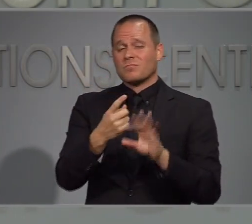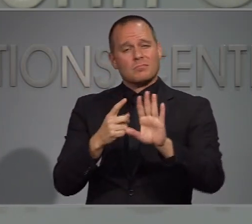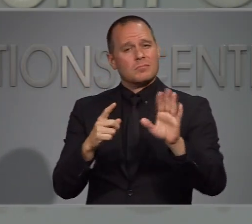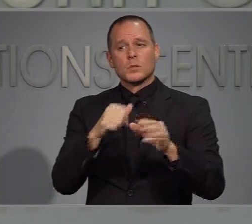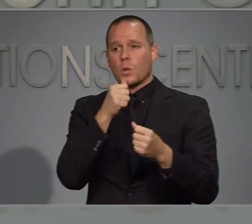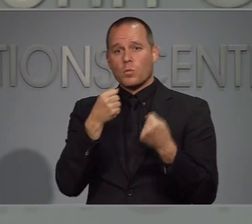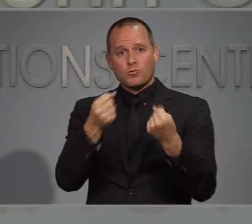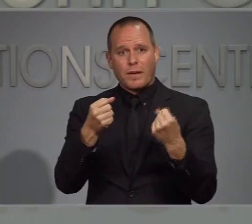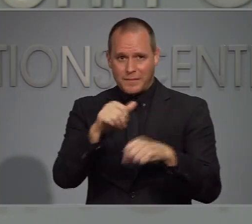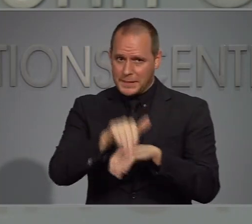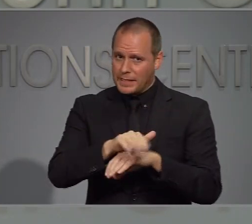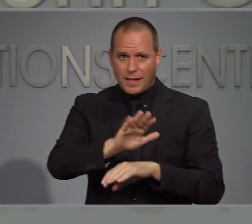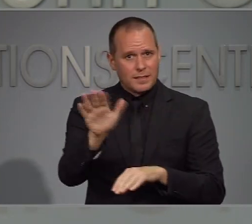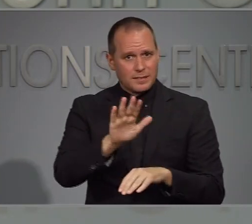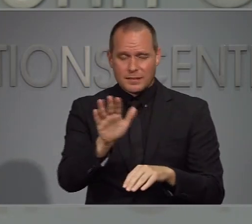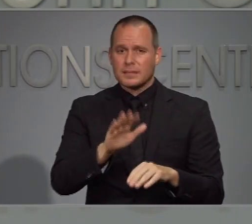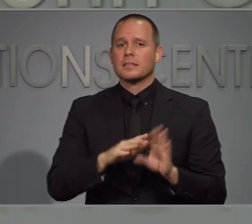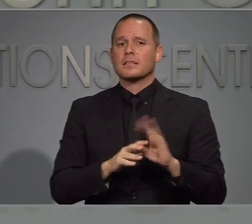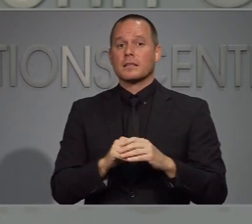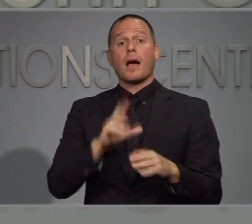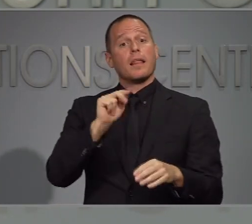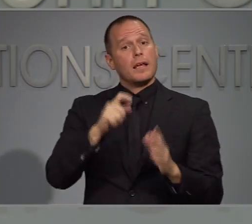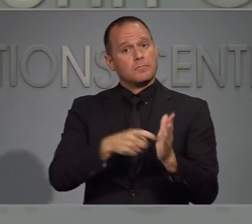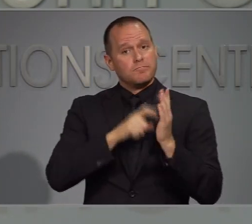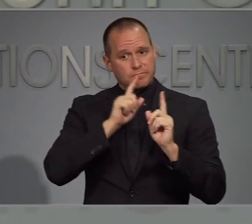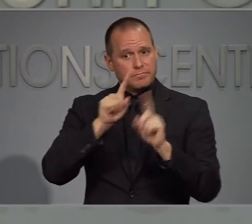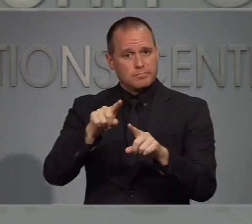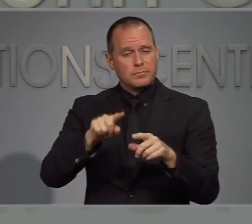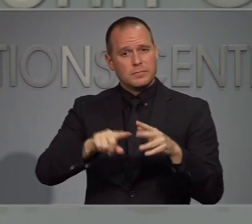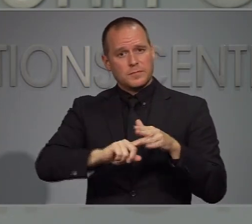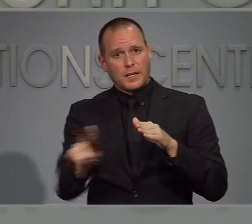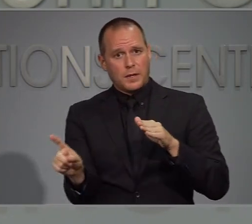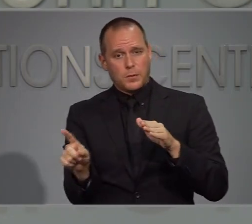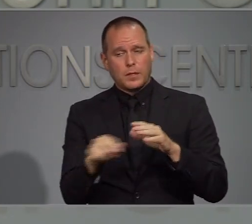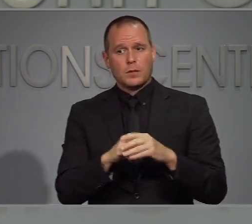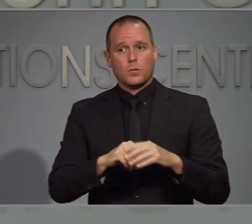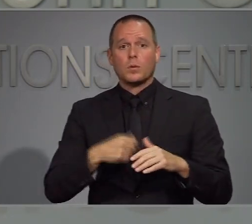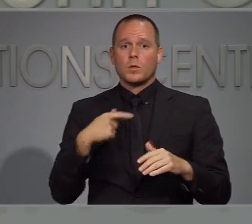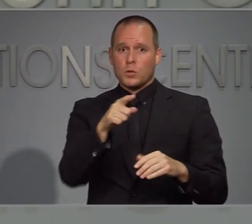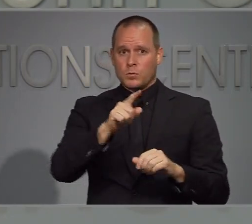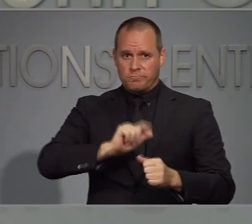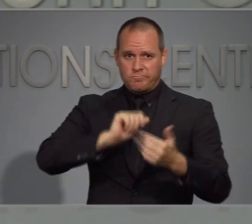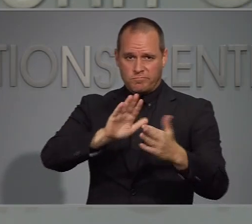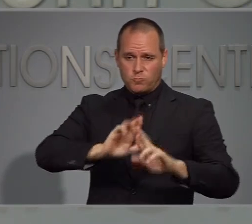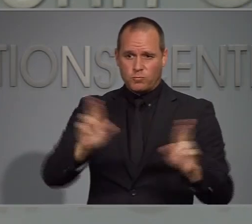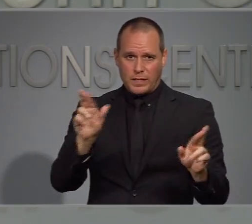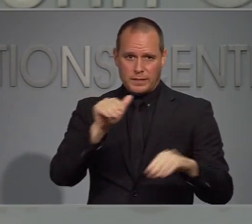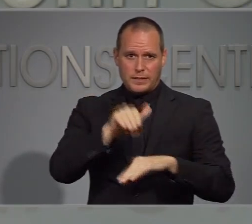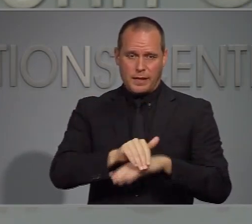is moving through our state, and we'll be ready for it tonight. Thank you very much.